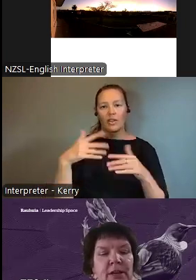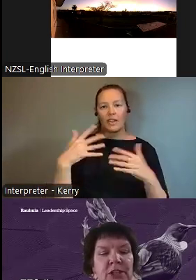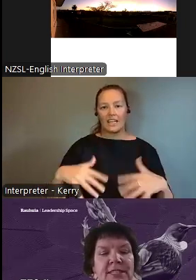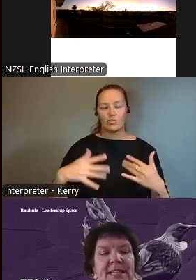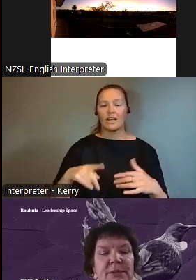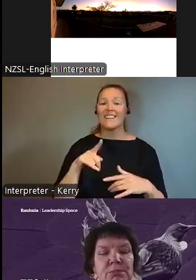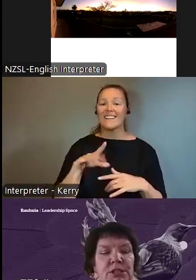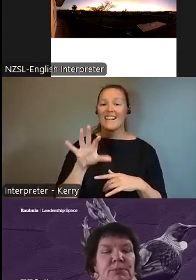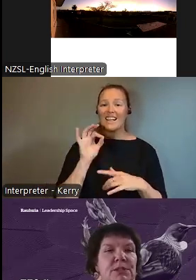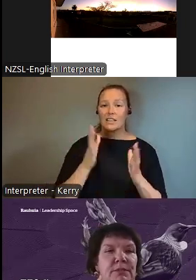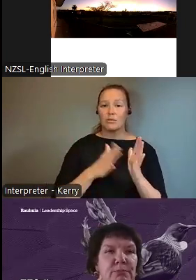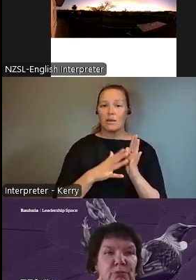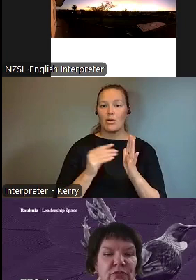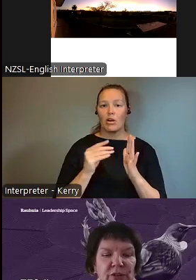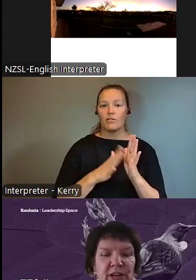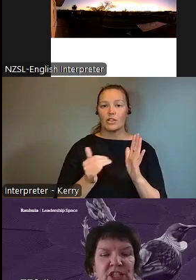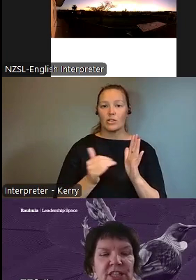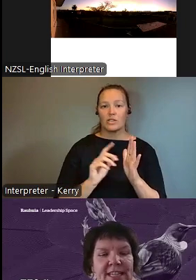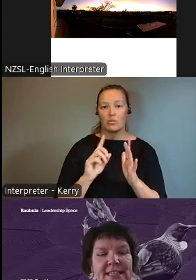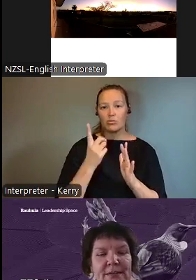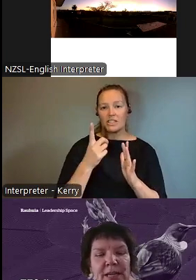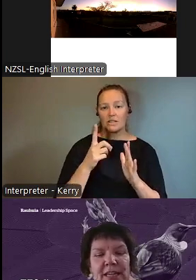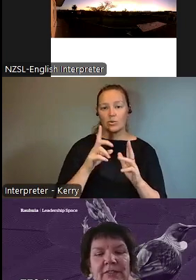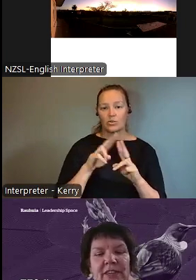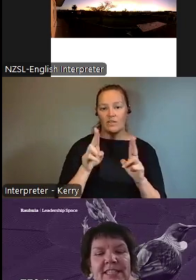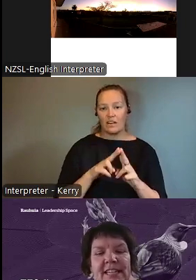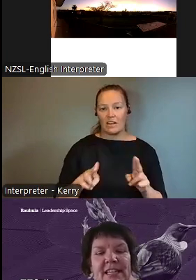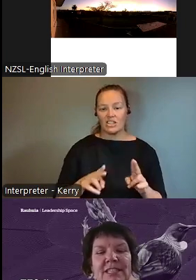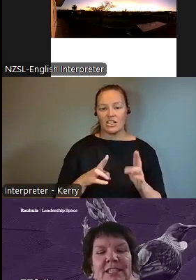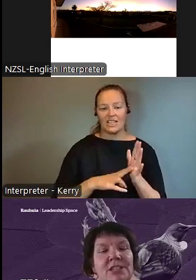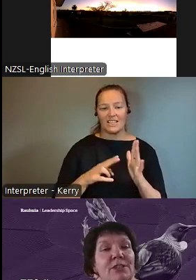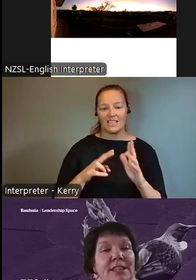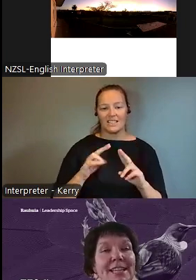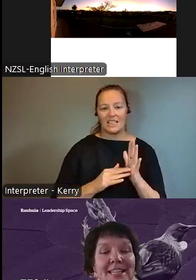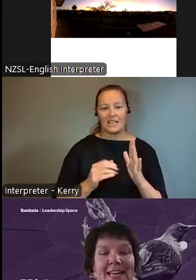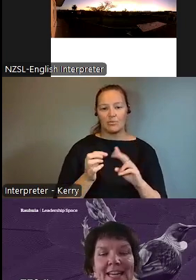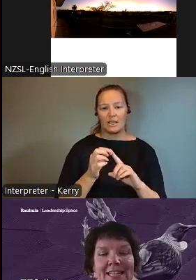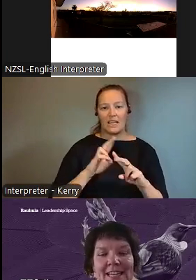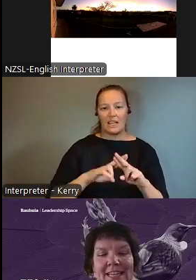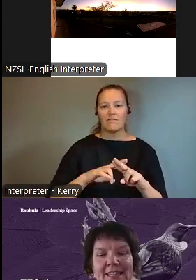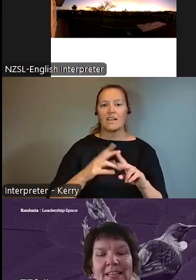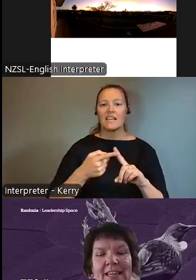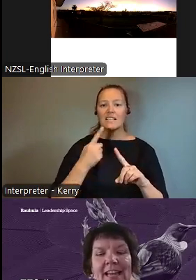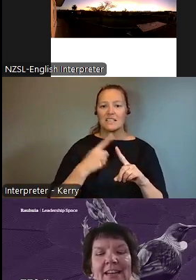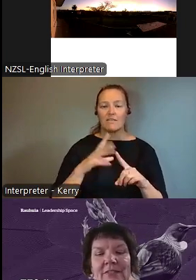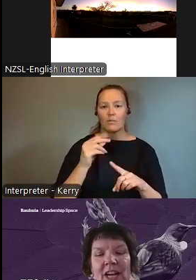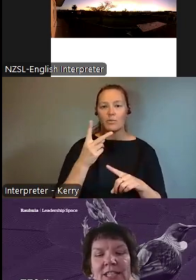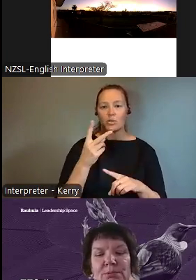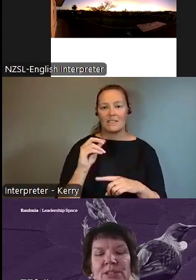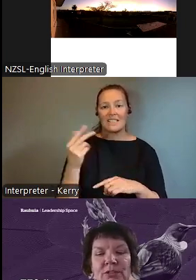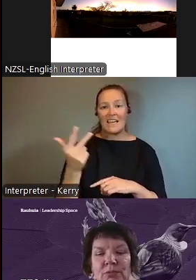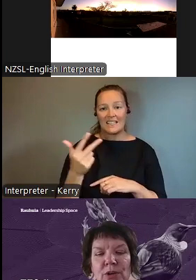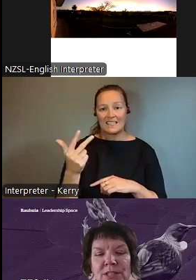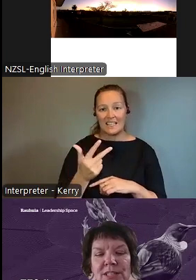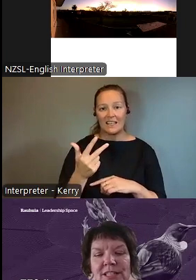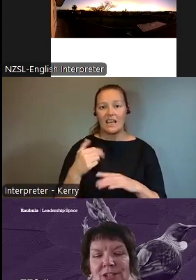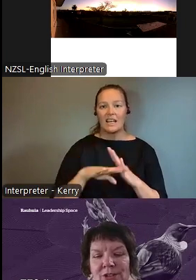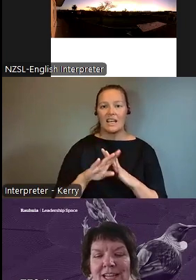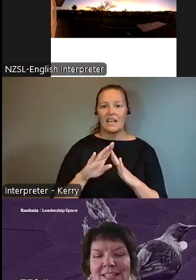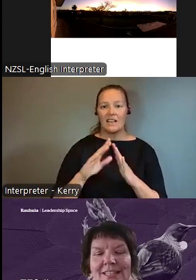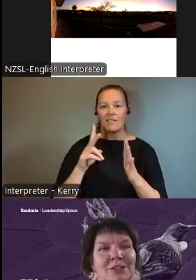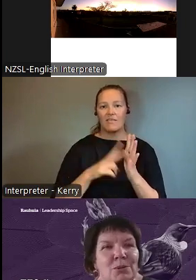member of the New Zealand Principals Federation, the NZPF, executive since 2018, and in the vice president role